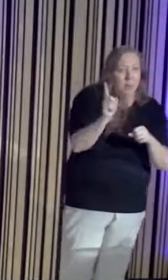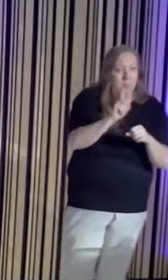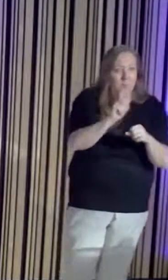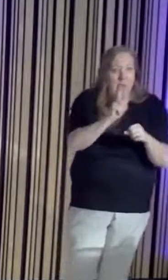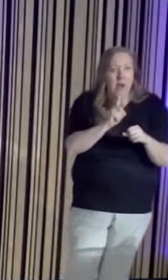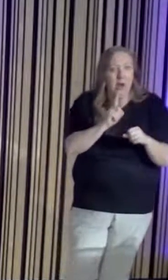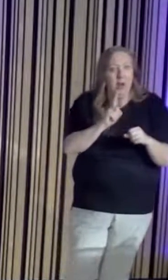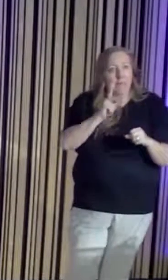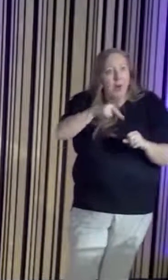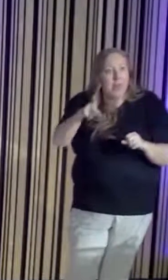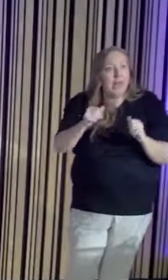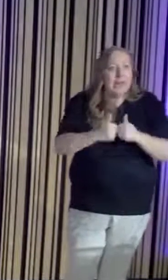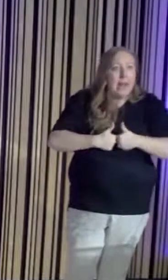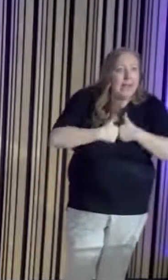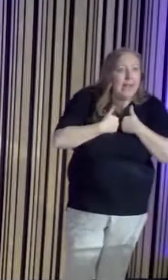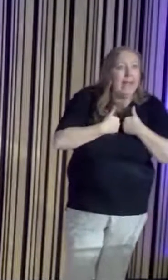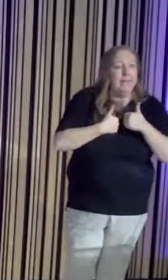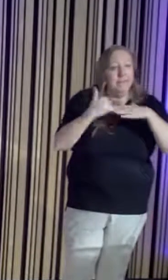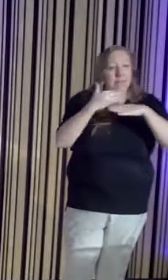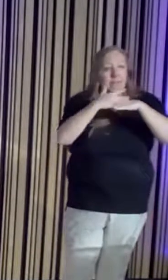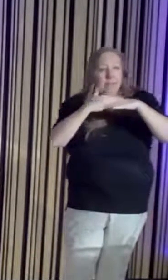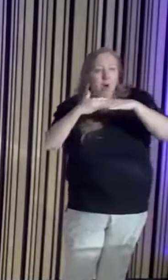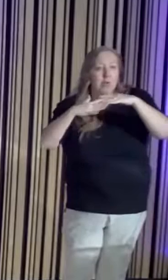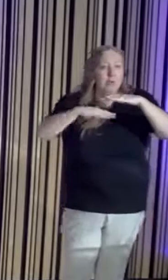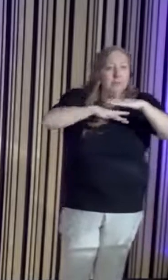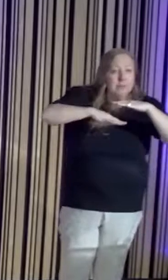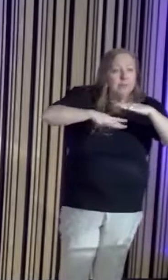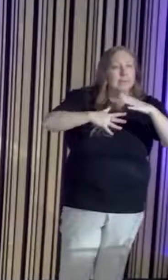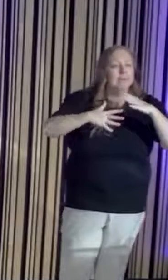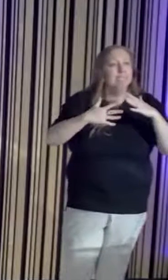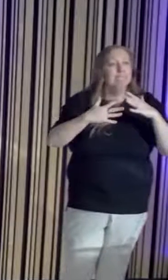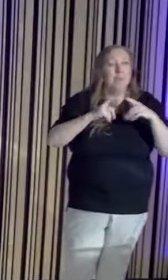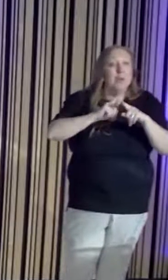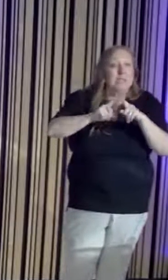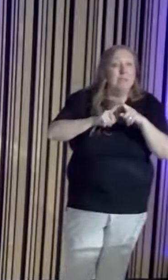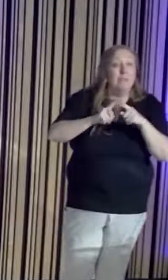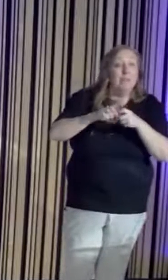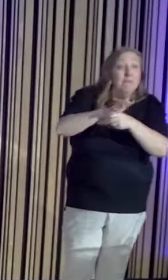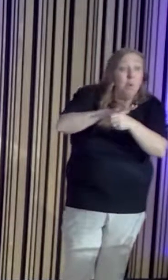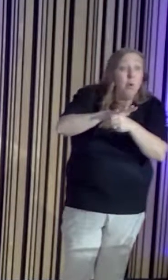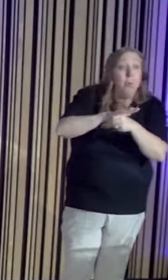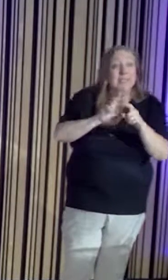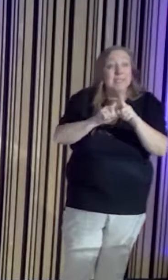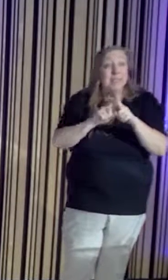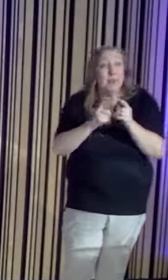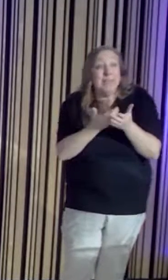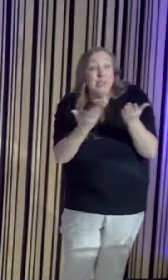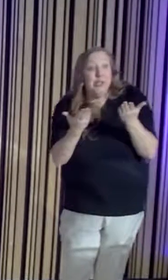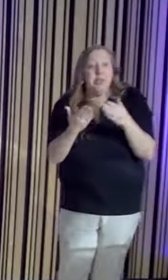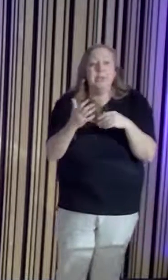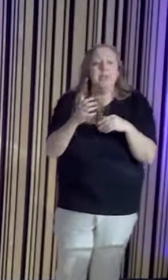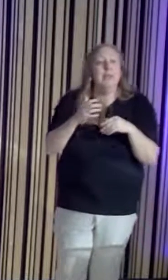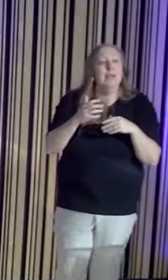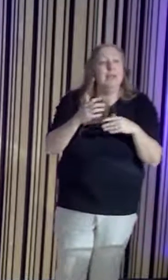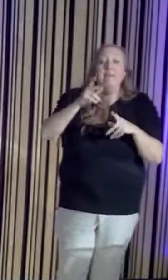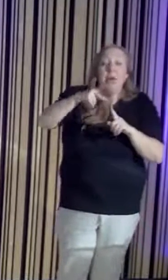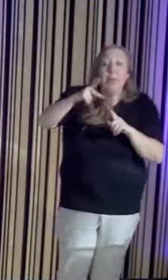are particles, there are different forms of different materials that you can stick to.